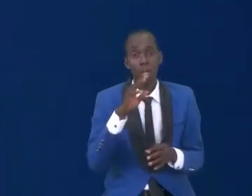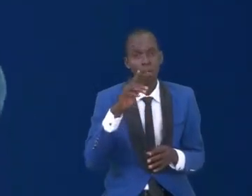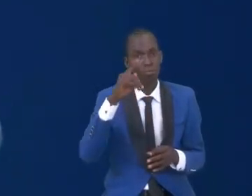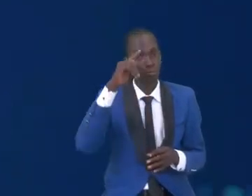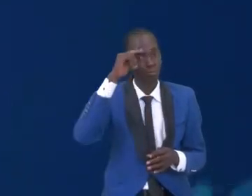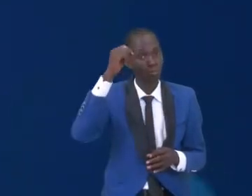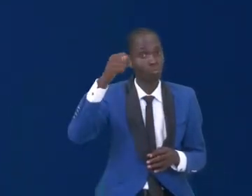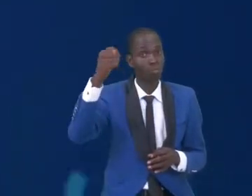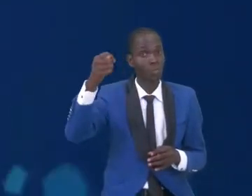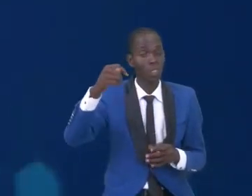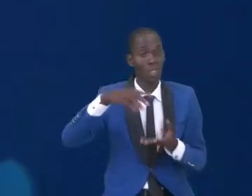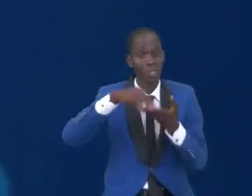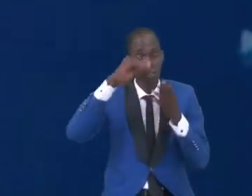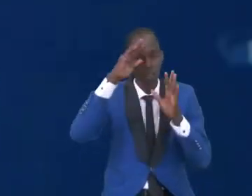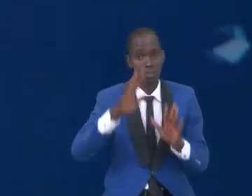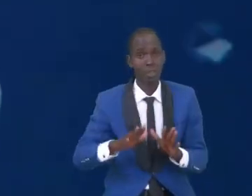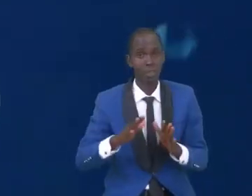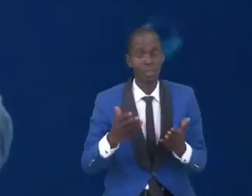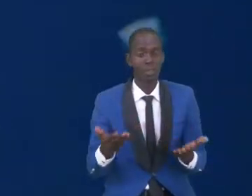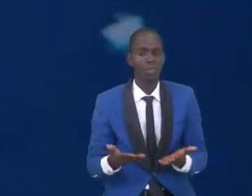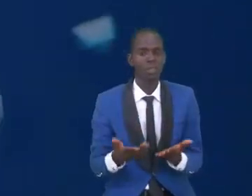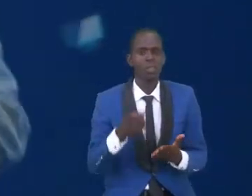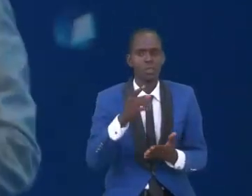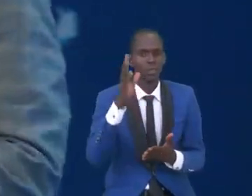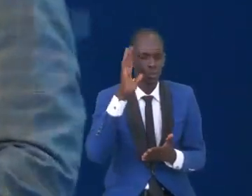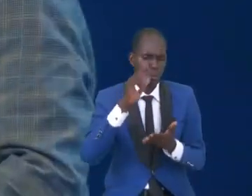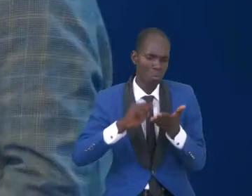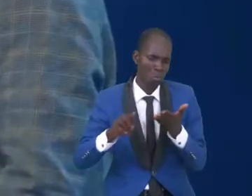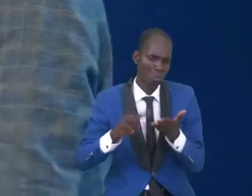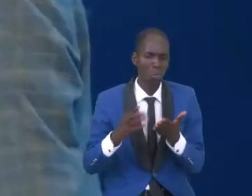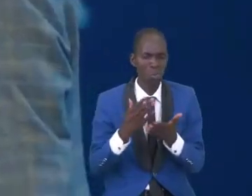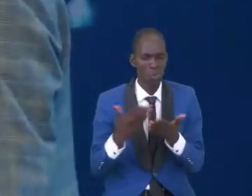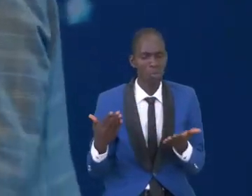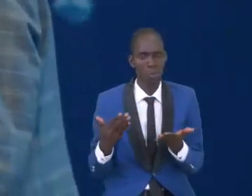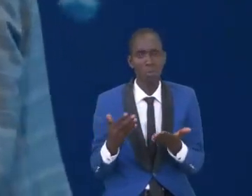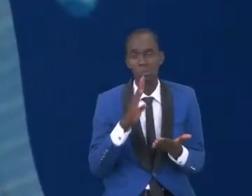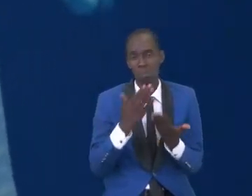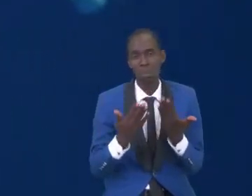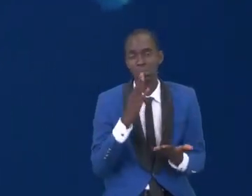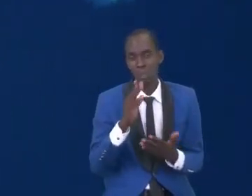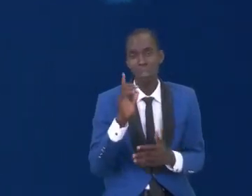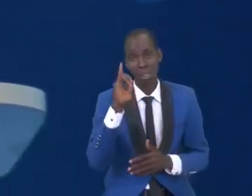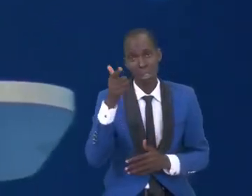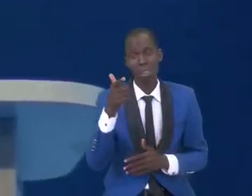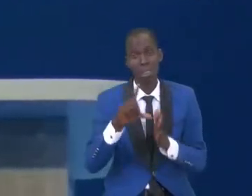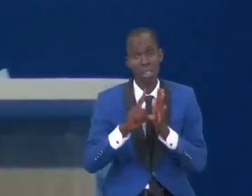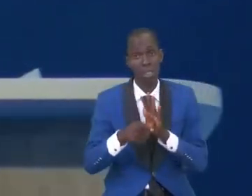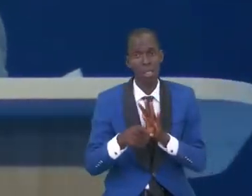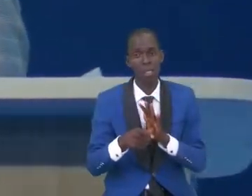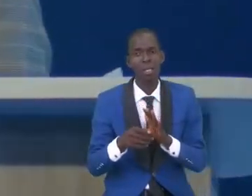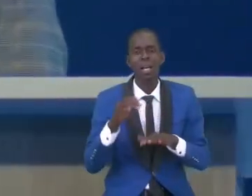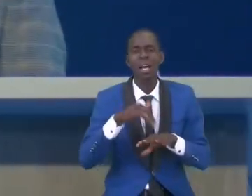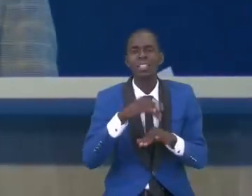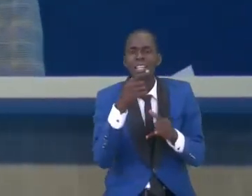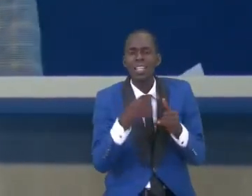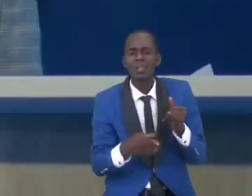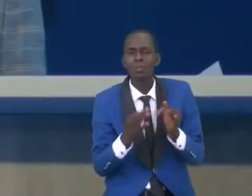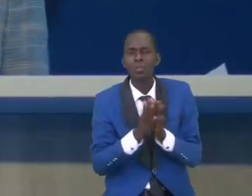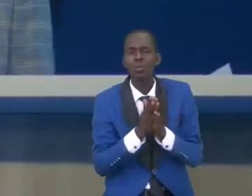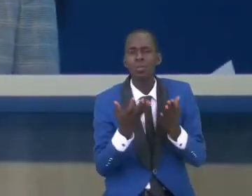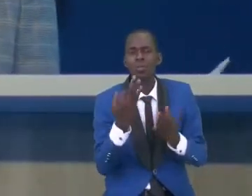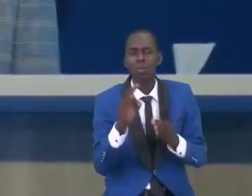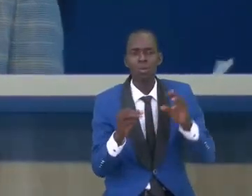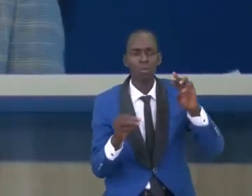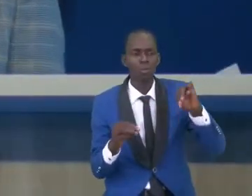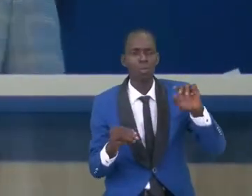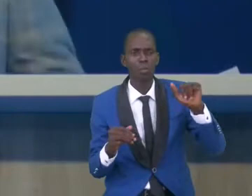Let me tell you something. You'll check up maybe later. At the end of Matthew, there is